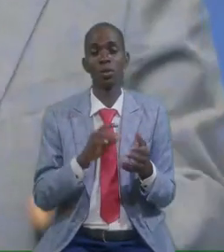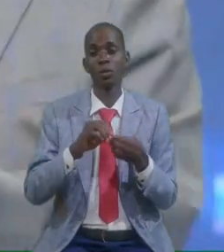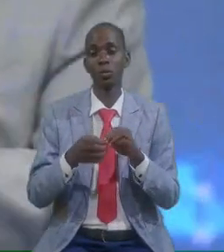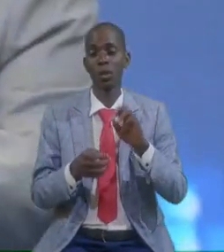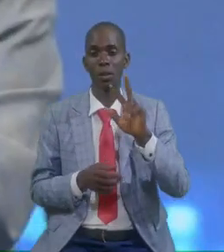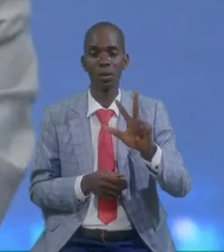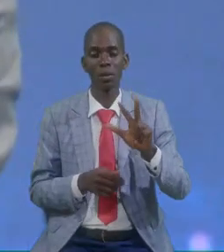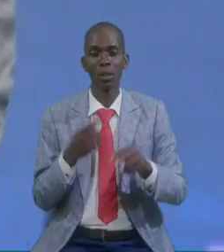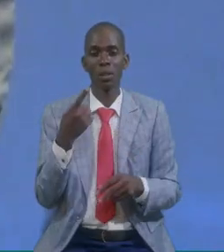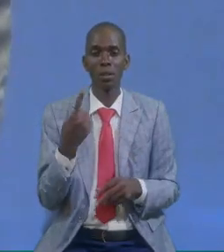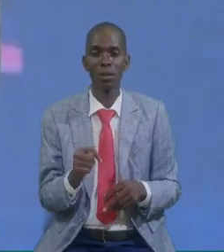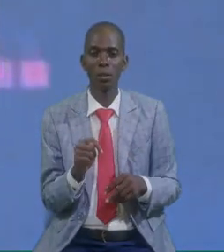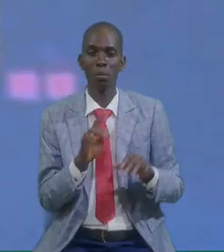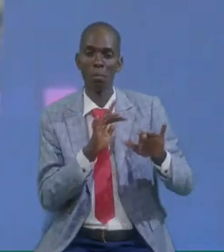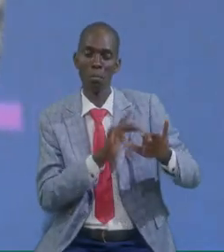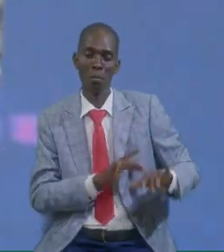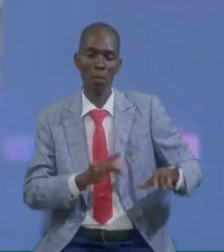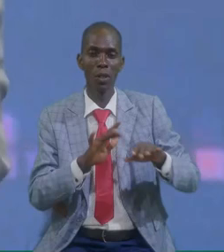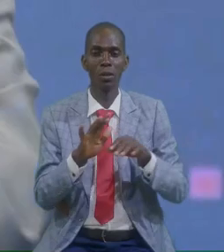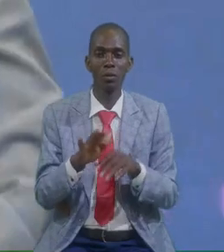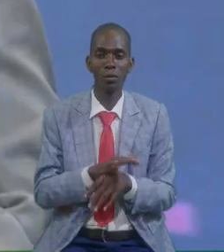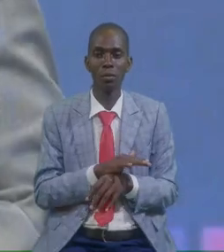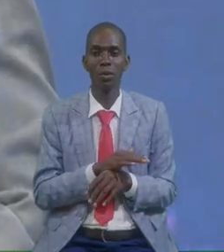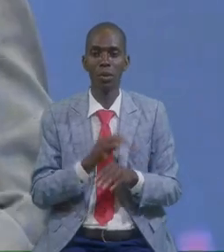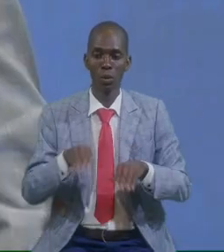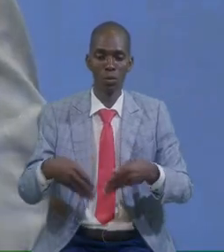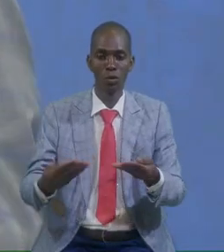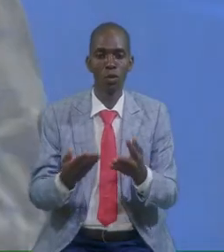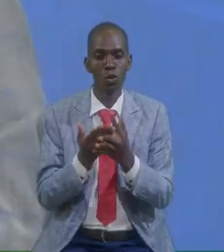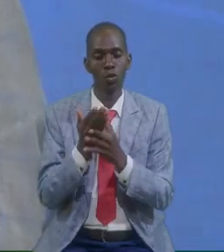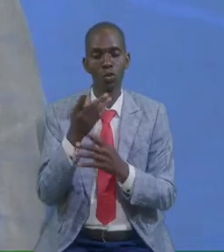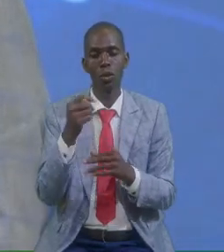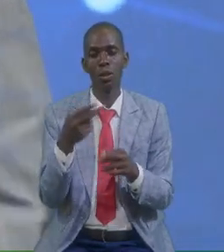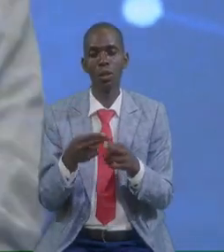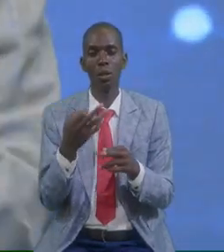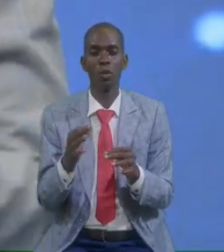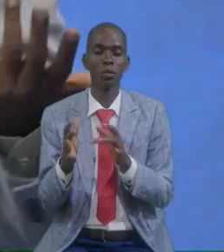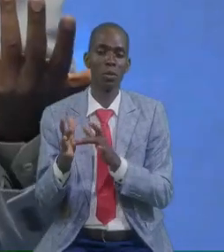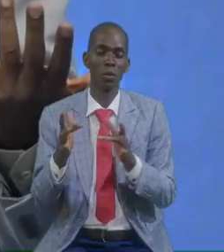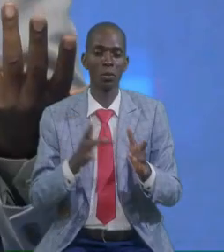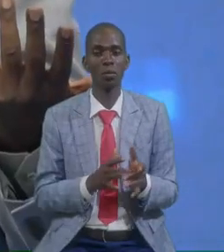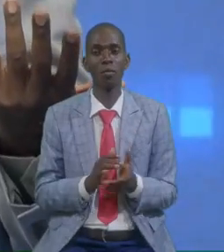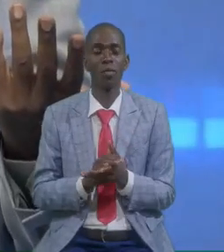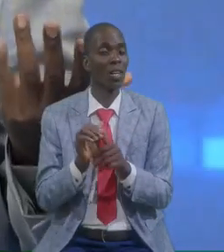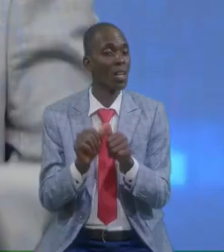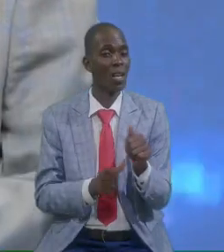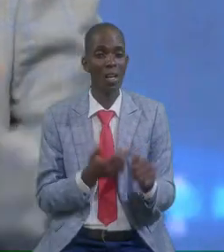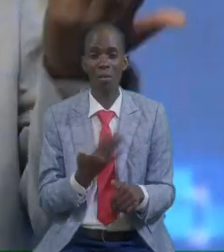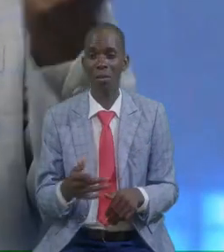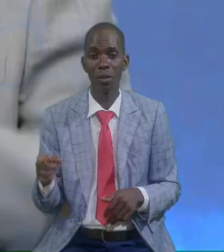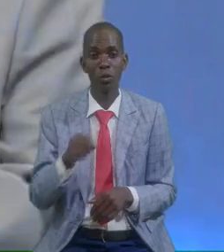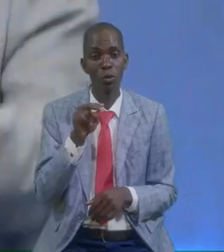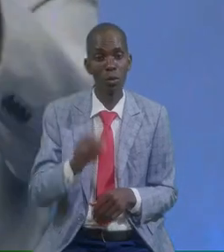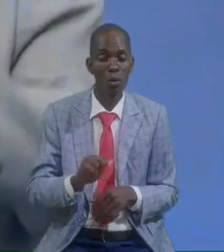is the merciful provision through the name of Jesus. Everything you need, all